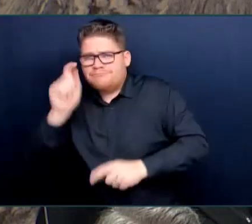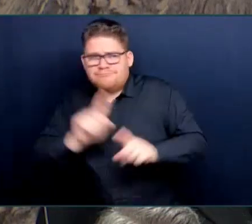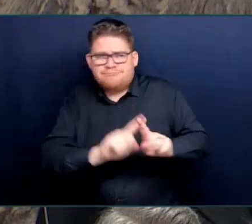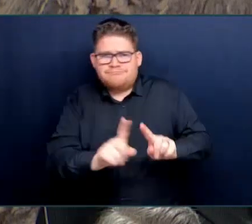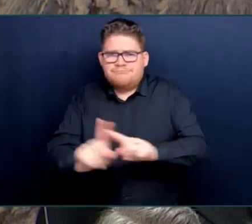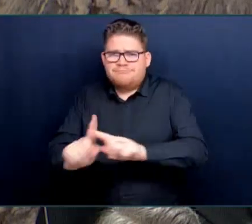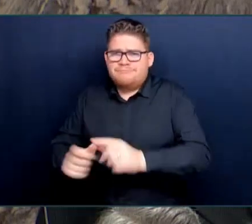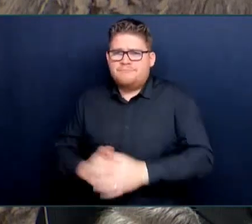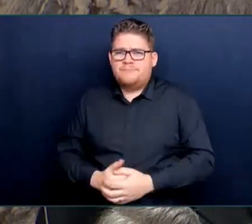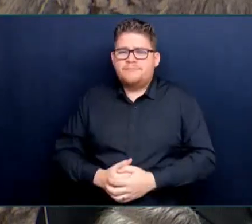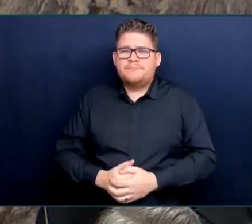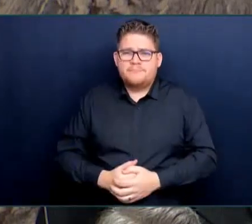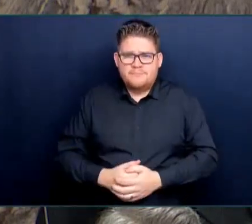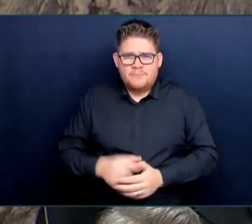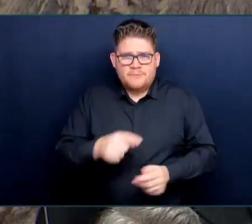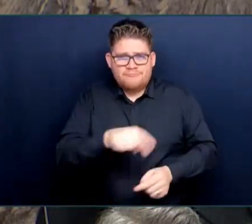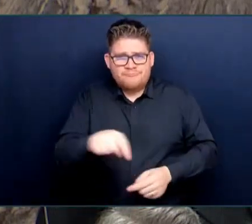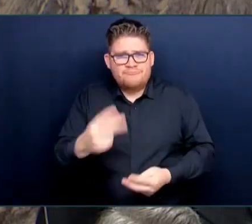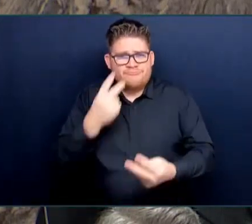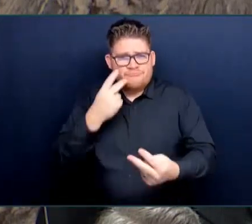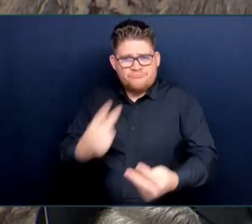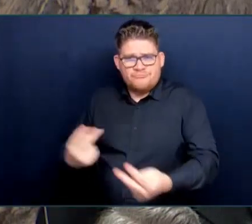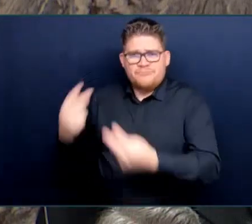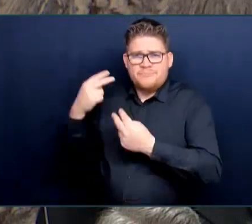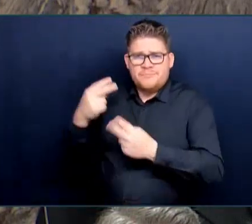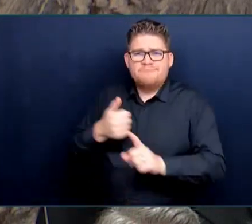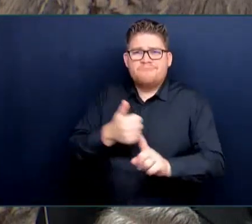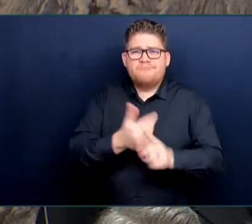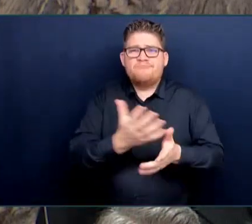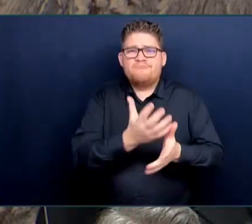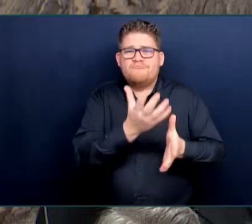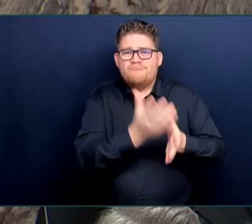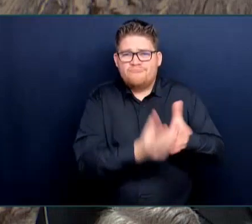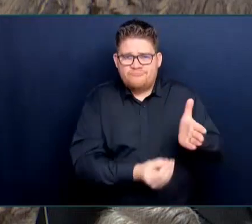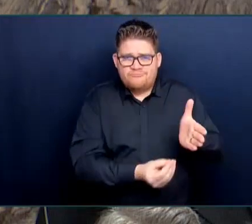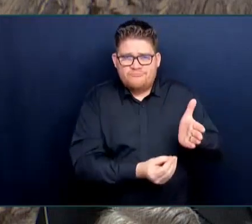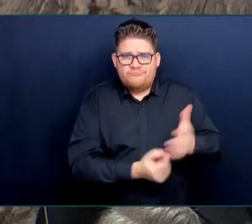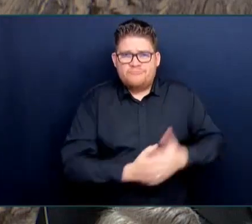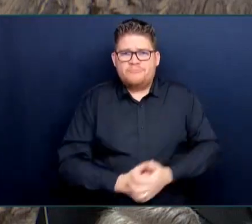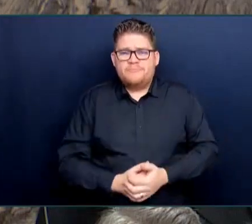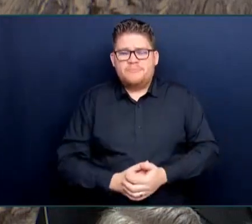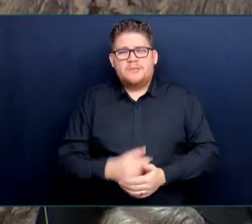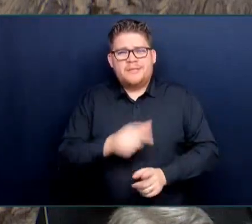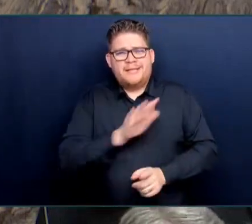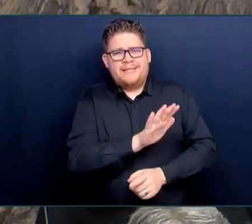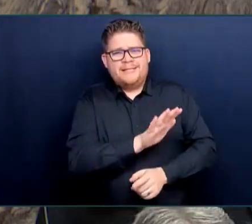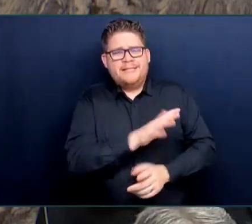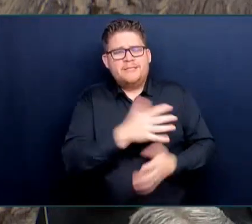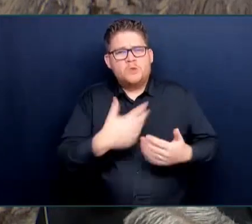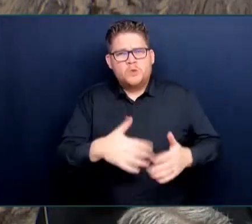education, experience, and mentorship to all who knew Jack Brown. Thank you, Mr. Speaker.